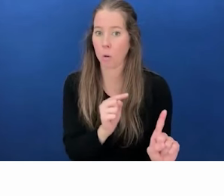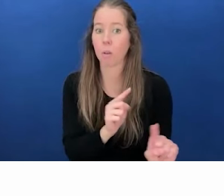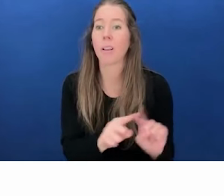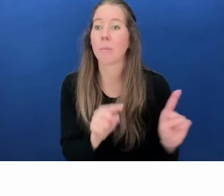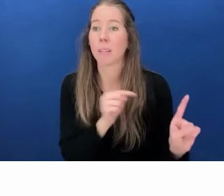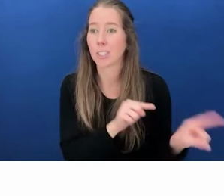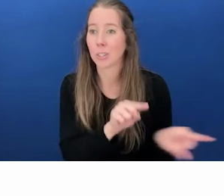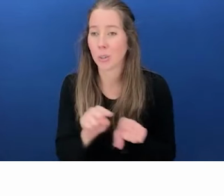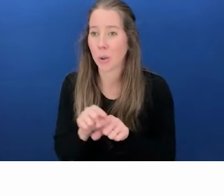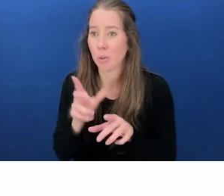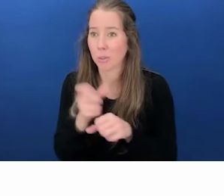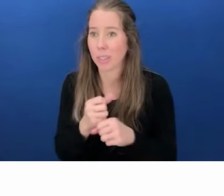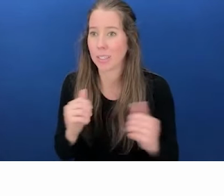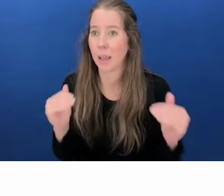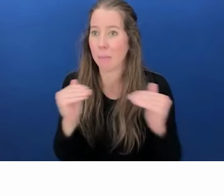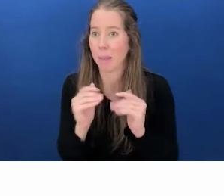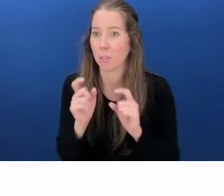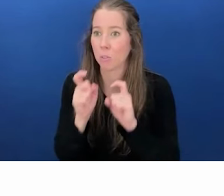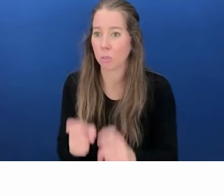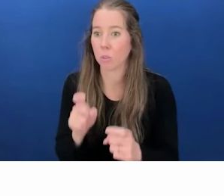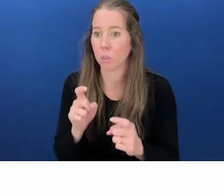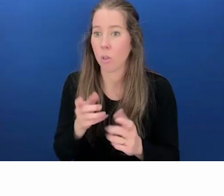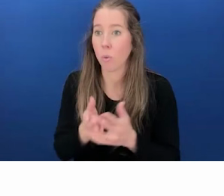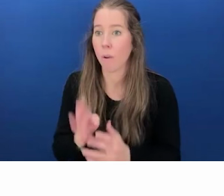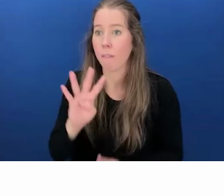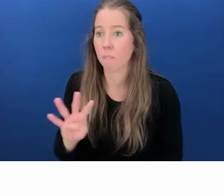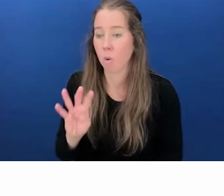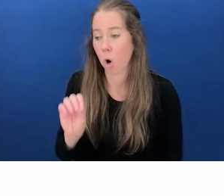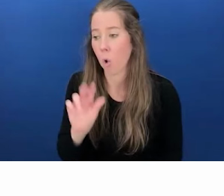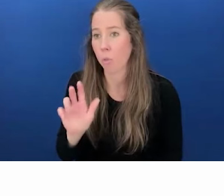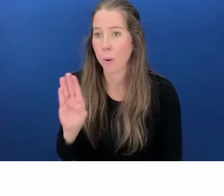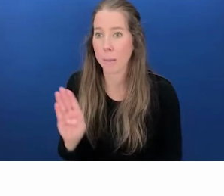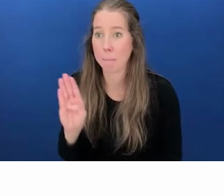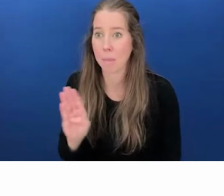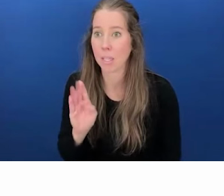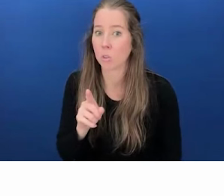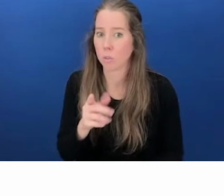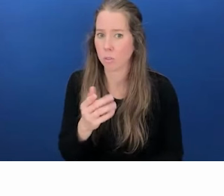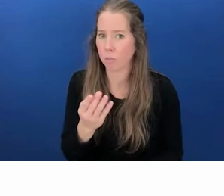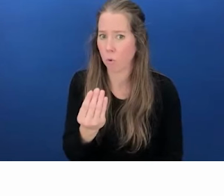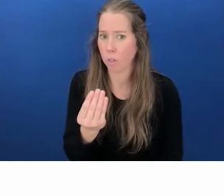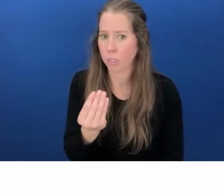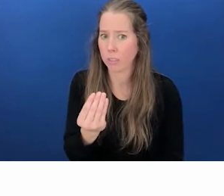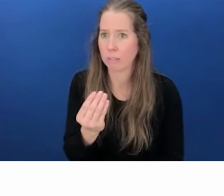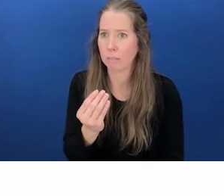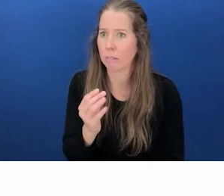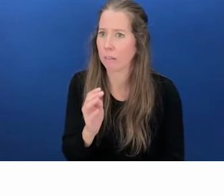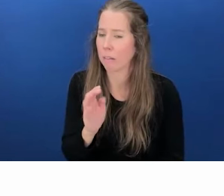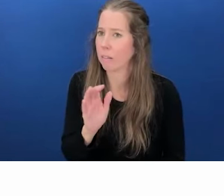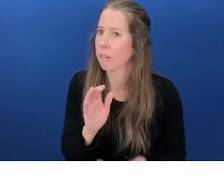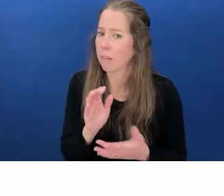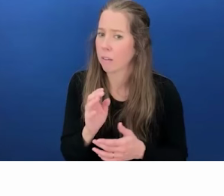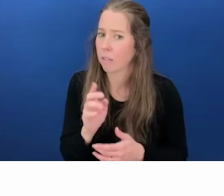also gets a matching donation to a 403B. Yeah. So she gets $1,490 a month to her healthcare. She also